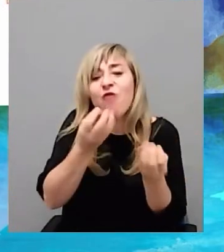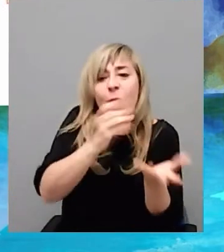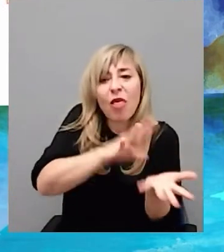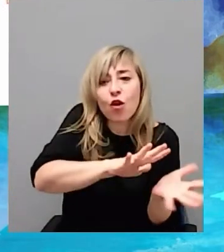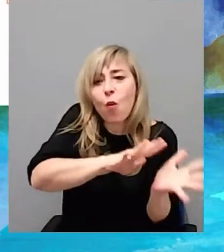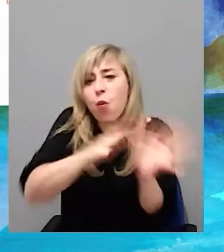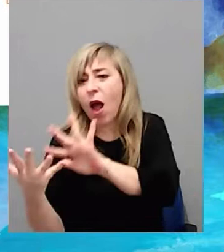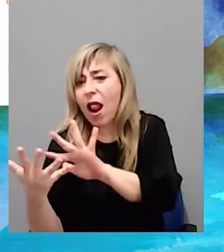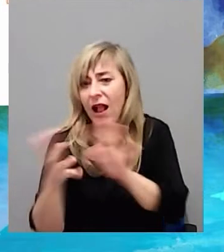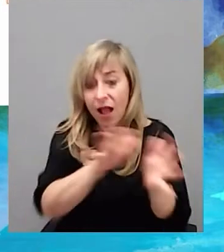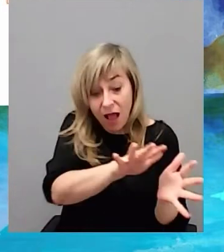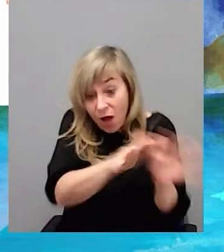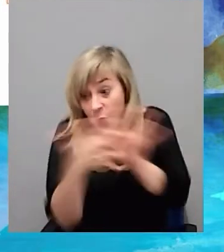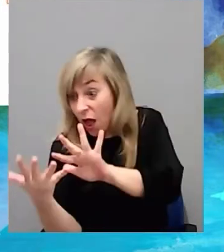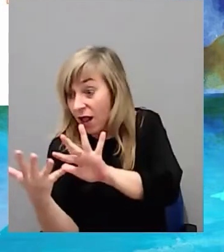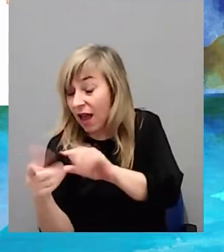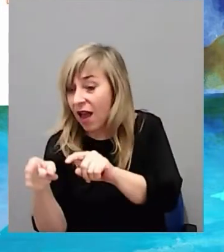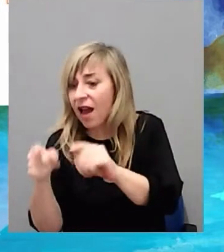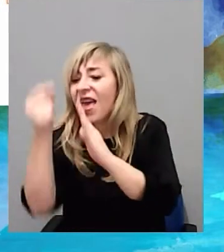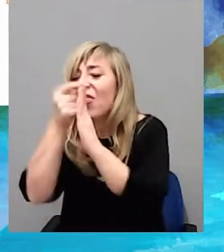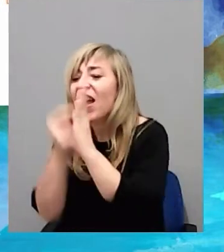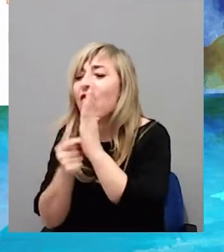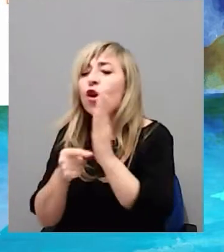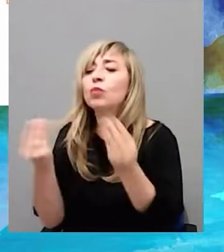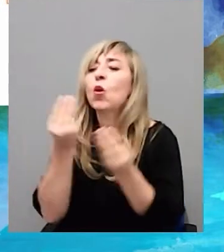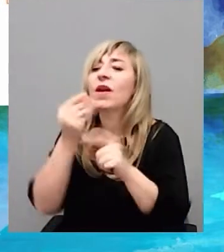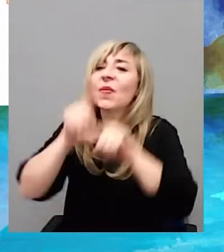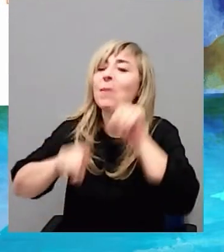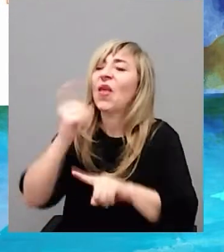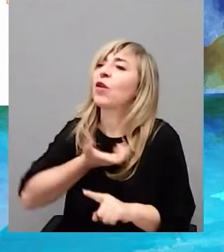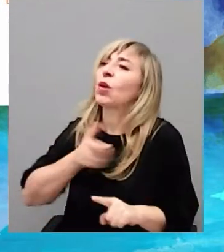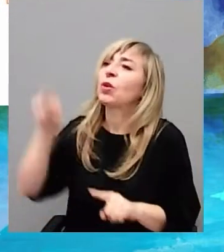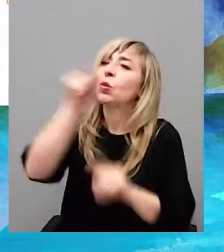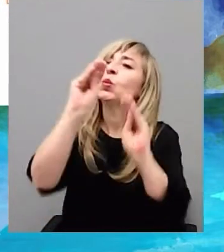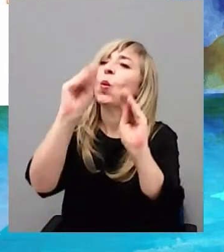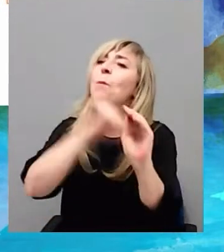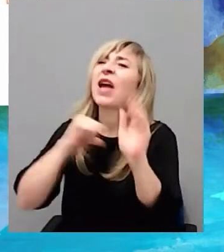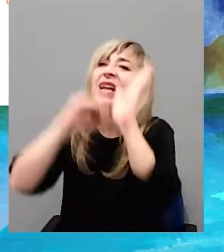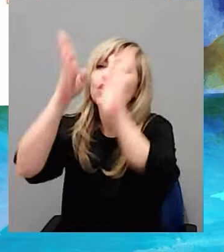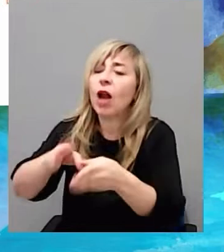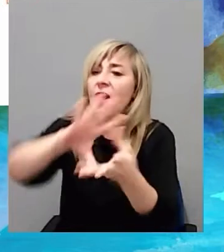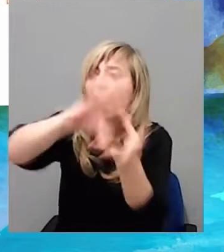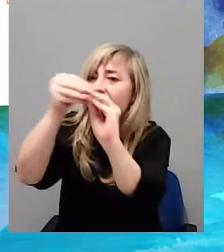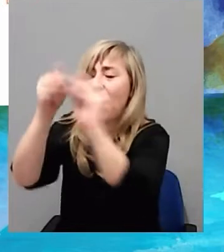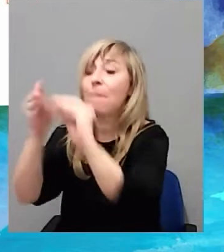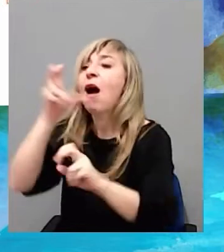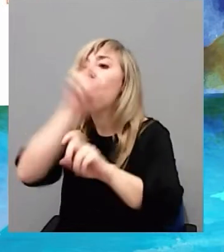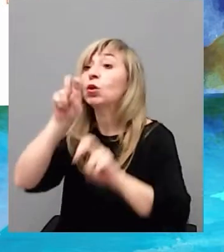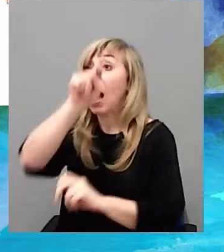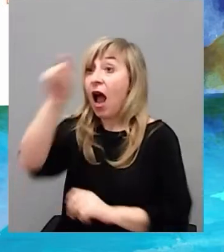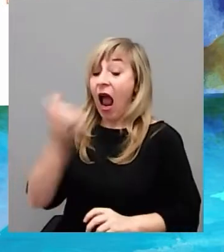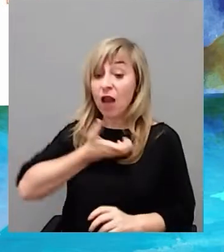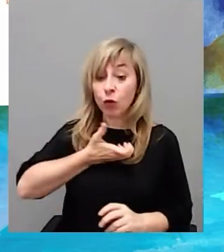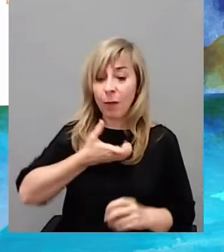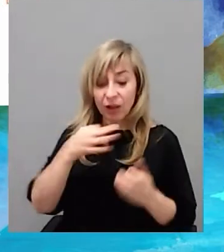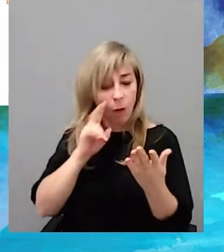oftentimes are personalized so that the city councils can in a very easy manner, they